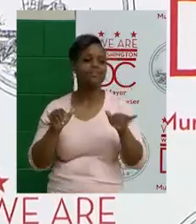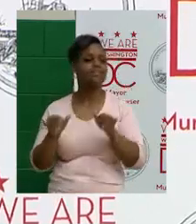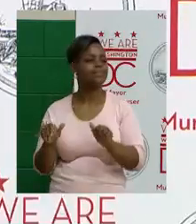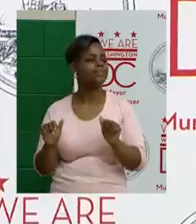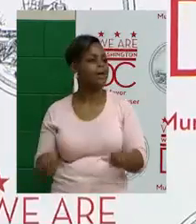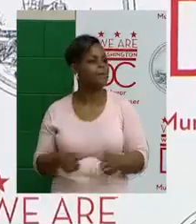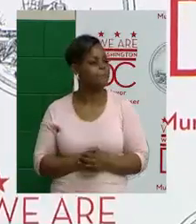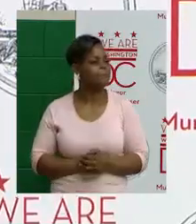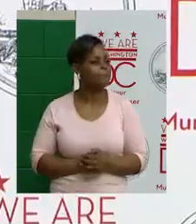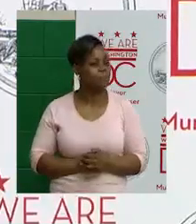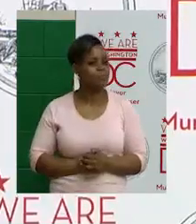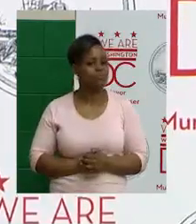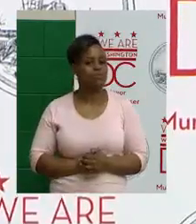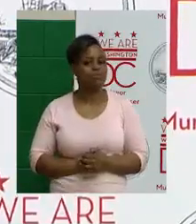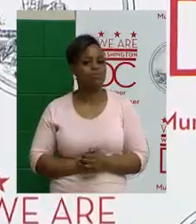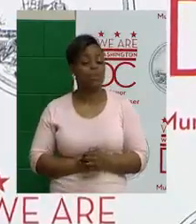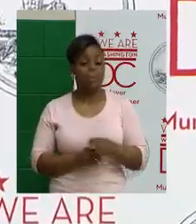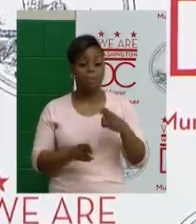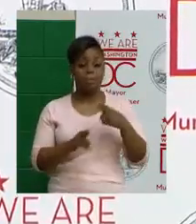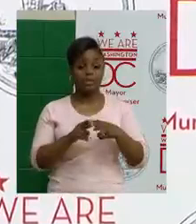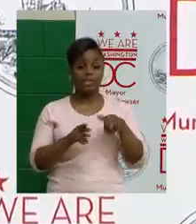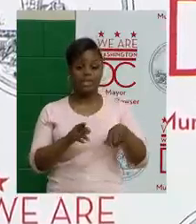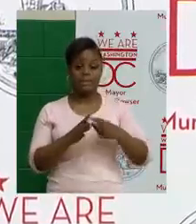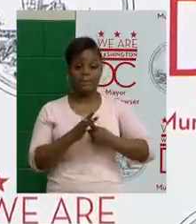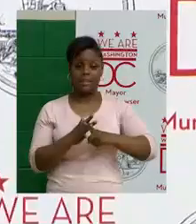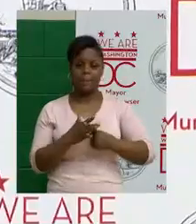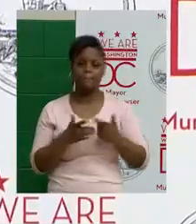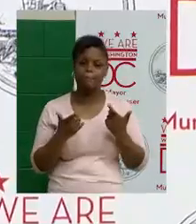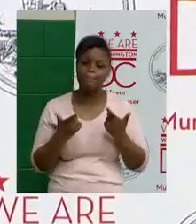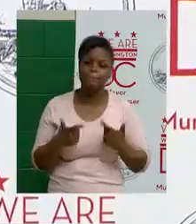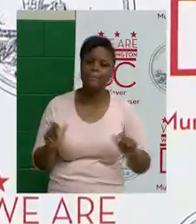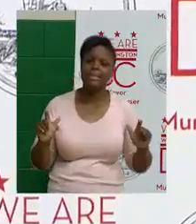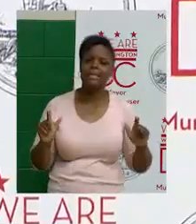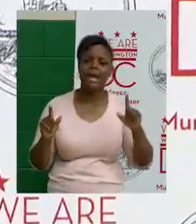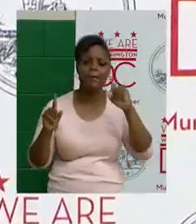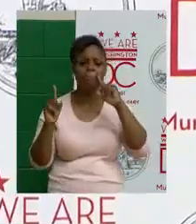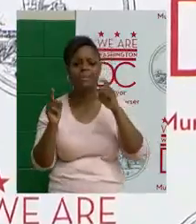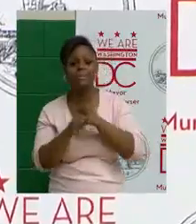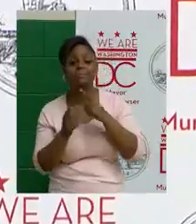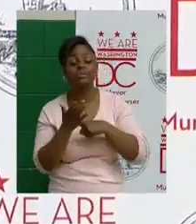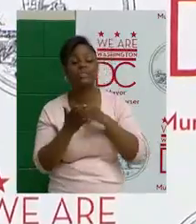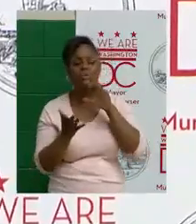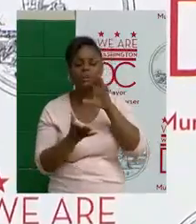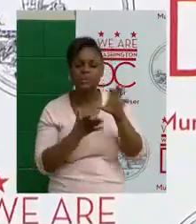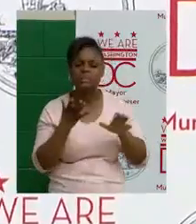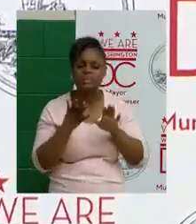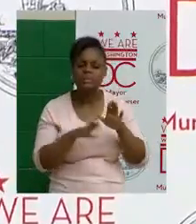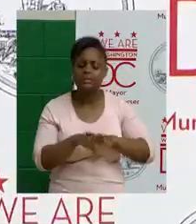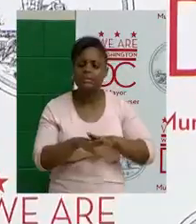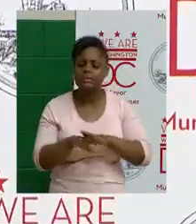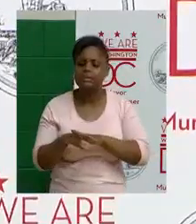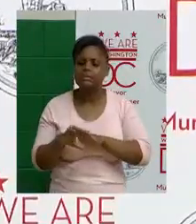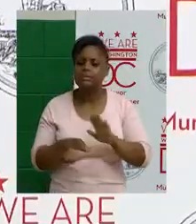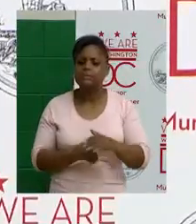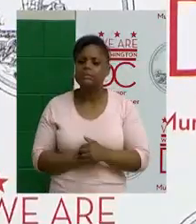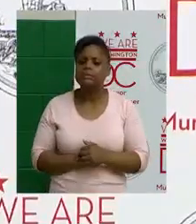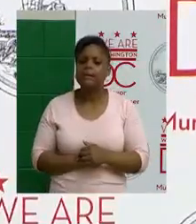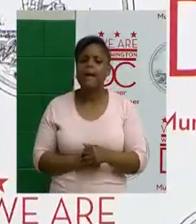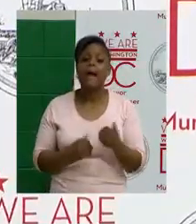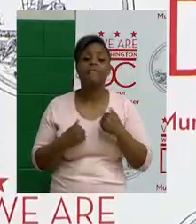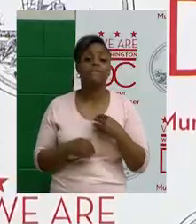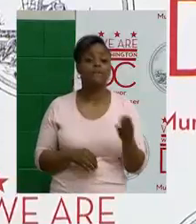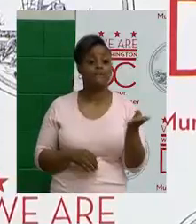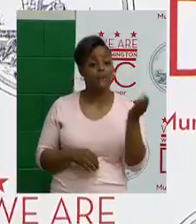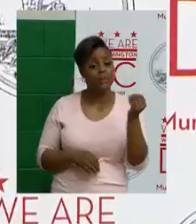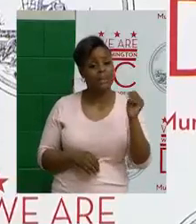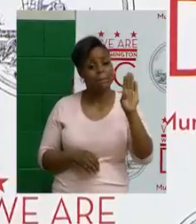has been mentioned at the beginning, a big, a complex, sometimes confusing budget that is full of over $14